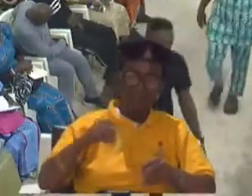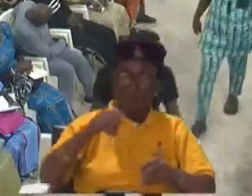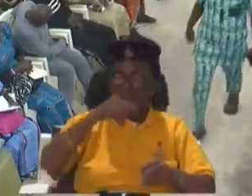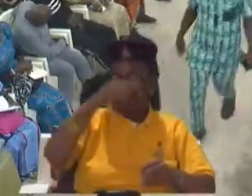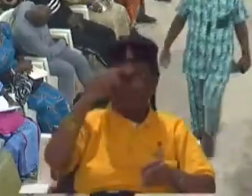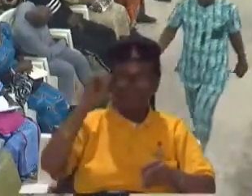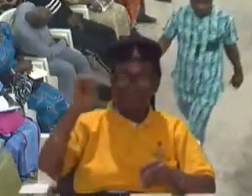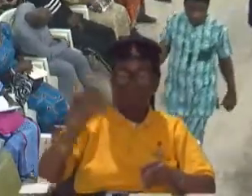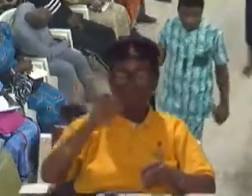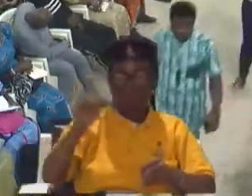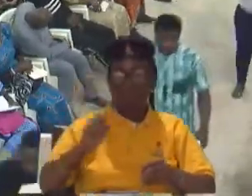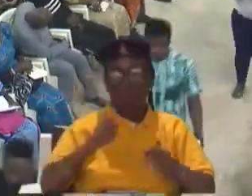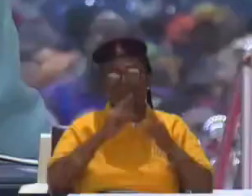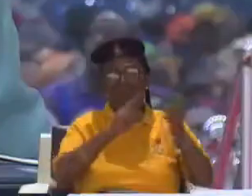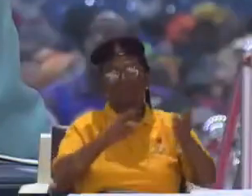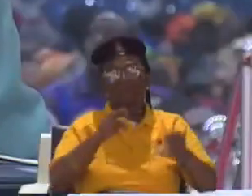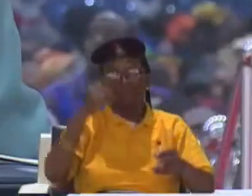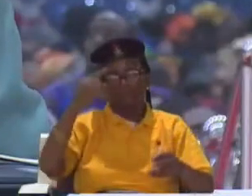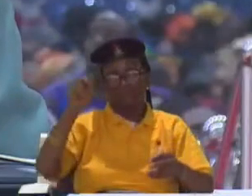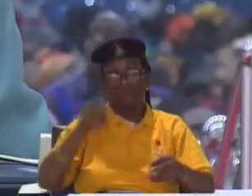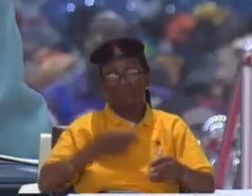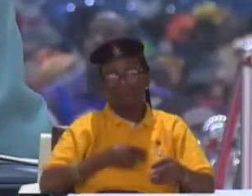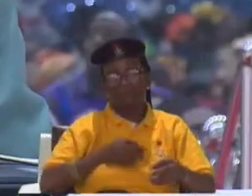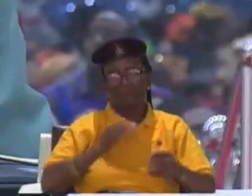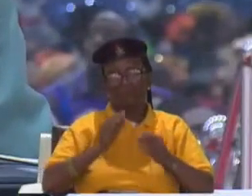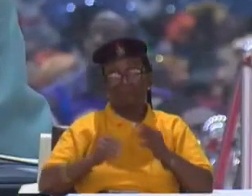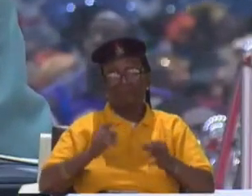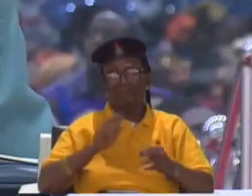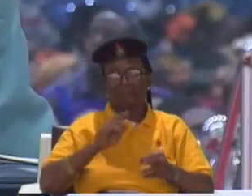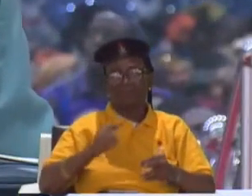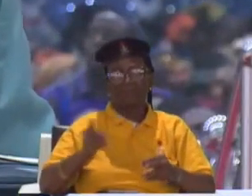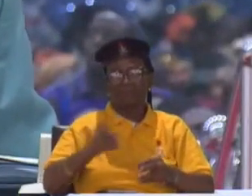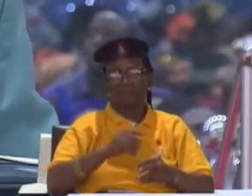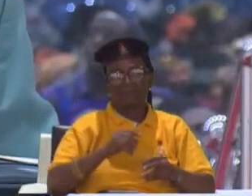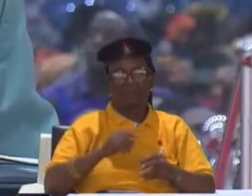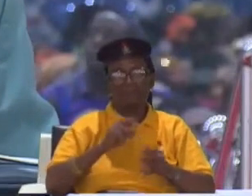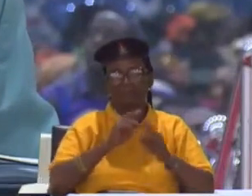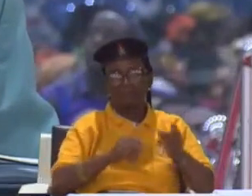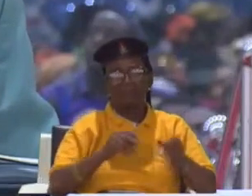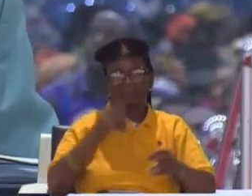fun. If you are ready for him, let him hear you shout